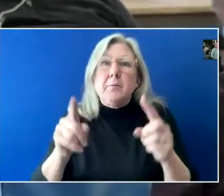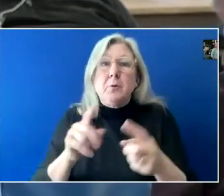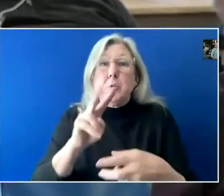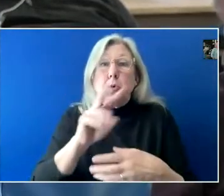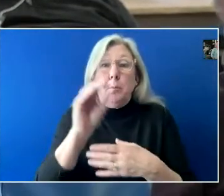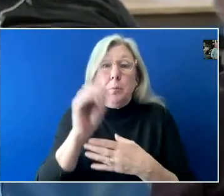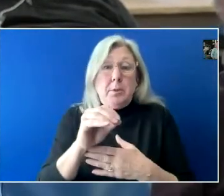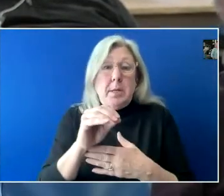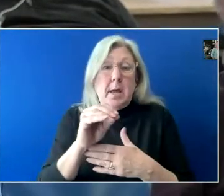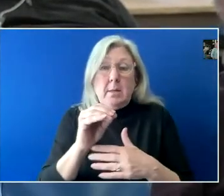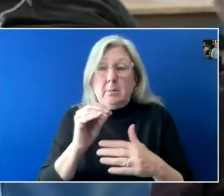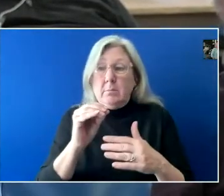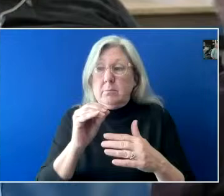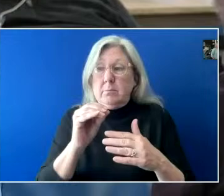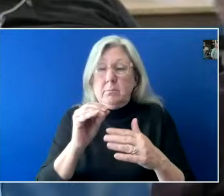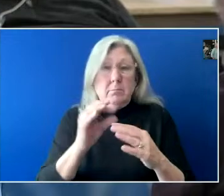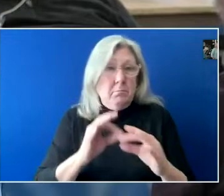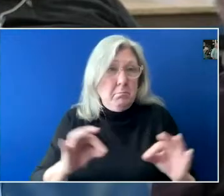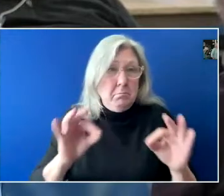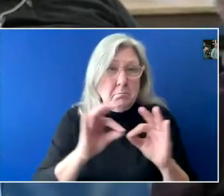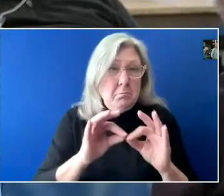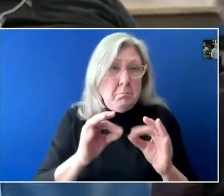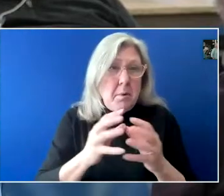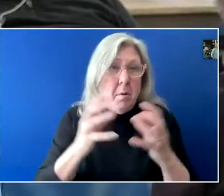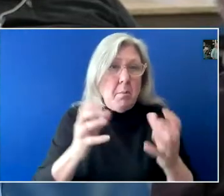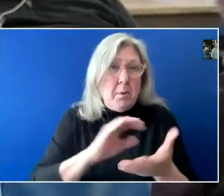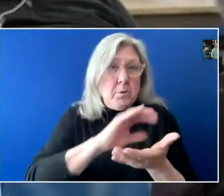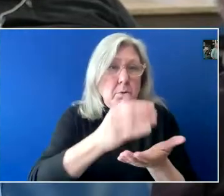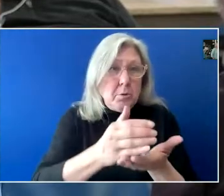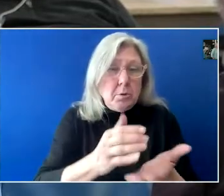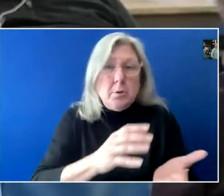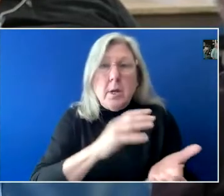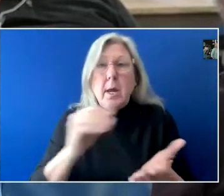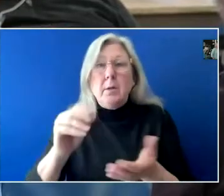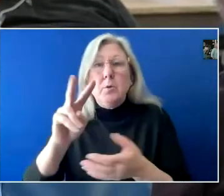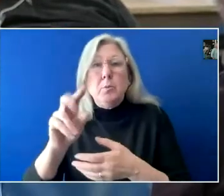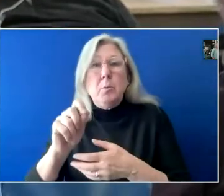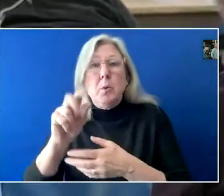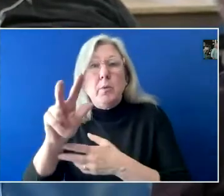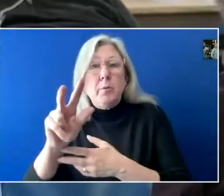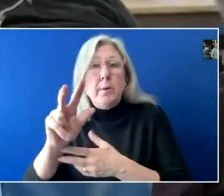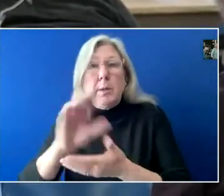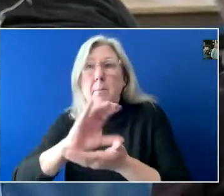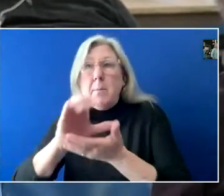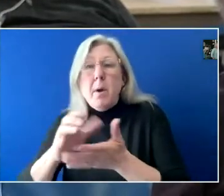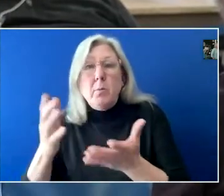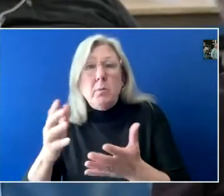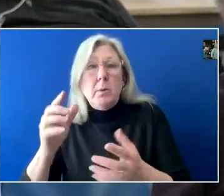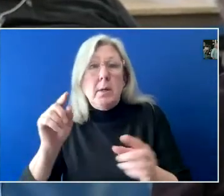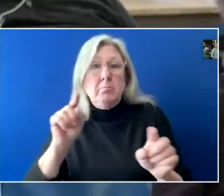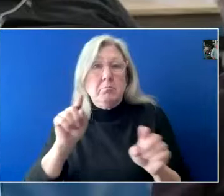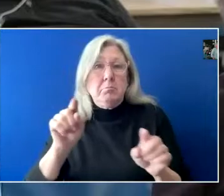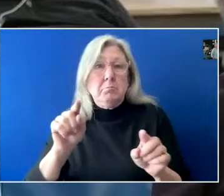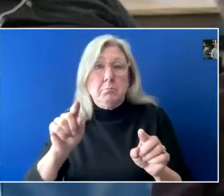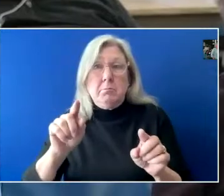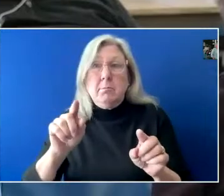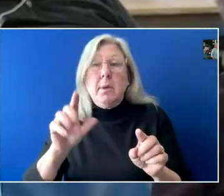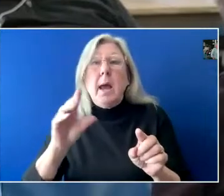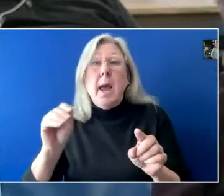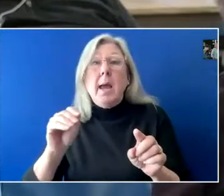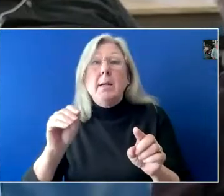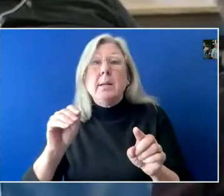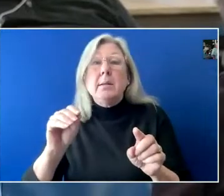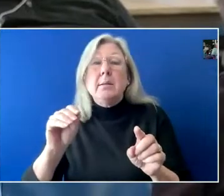we voted on the budget and what a 2.3 amount would be and what the the difference between that and the proposed 1